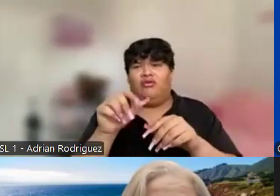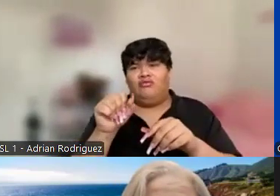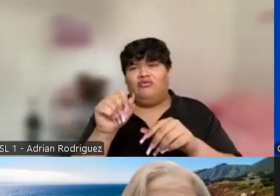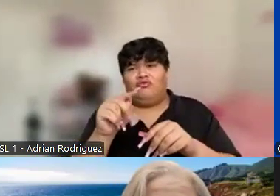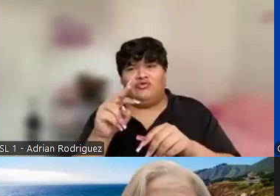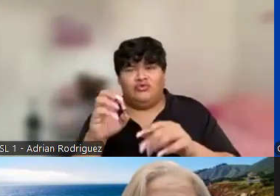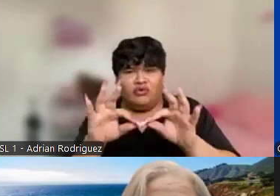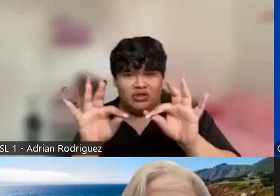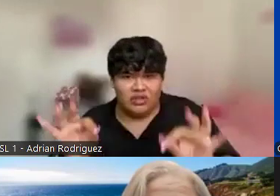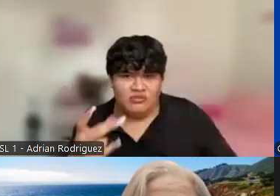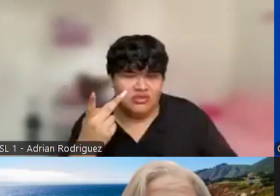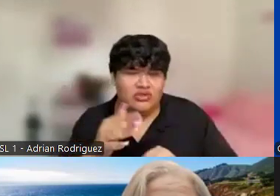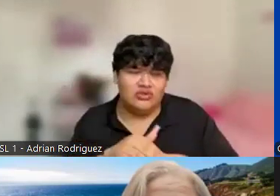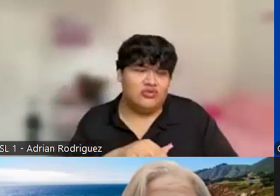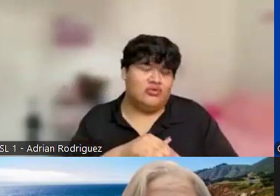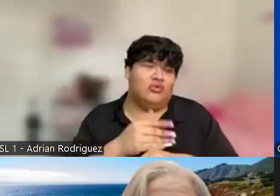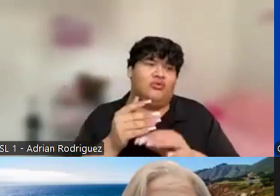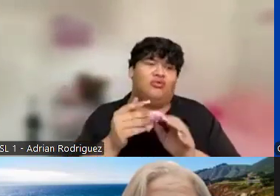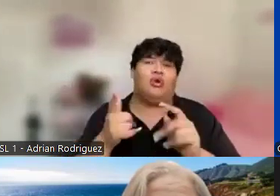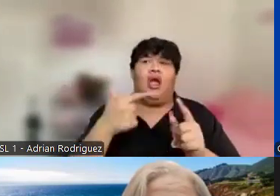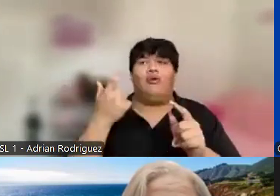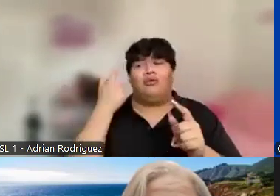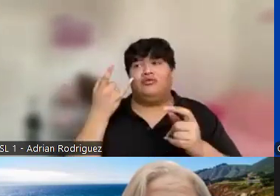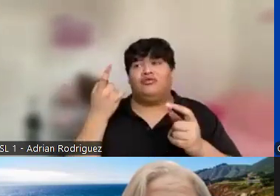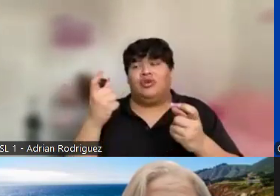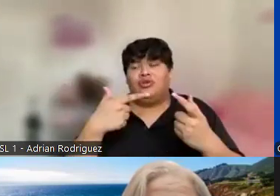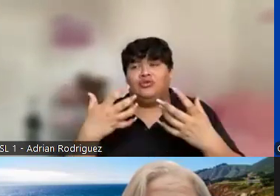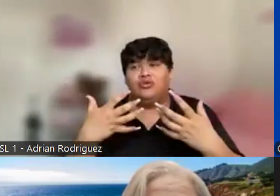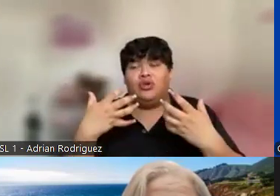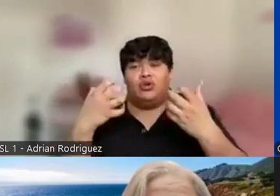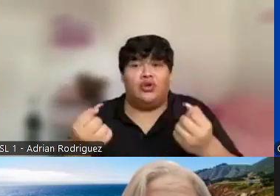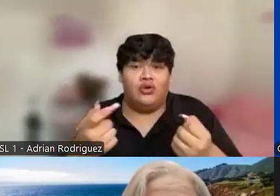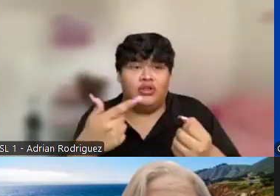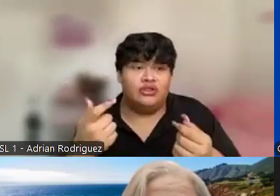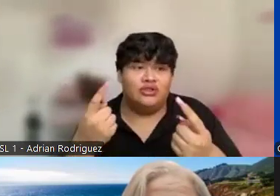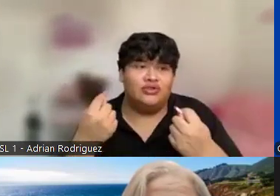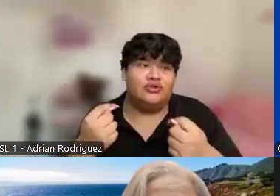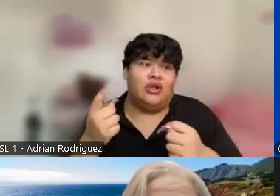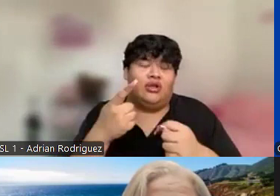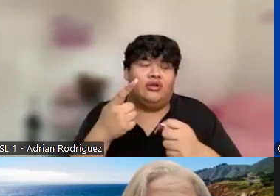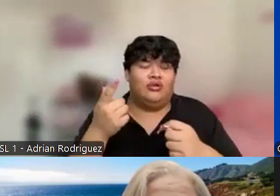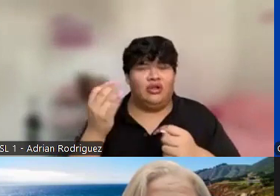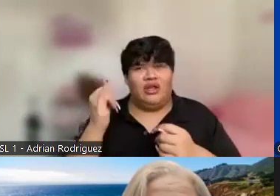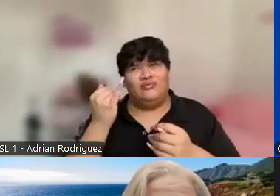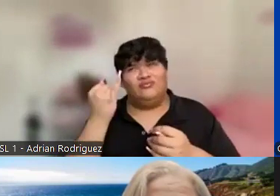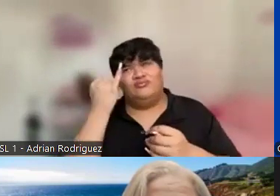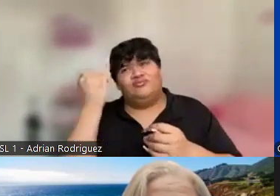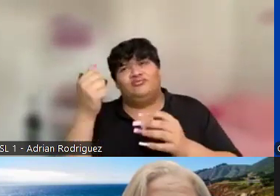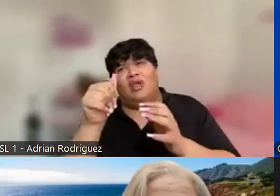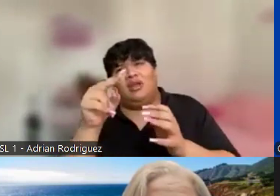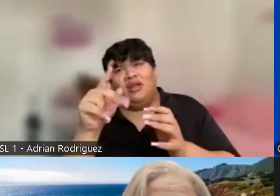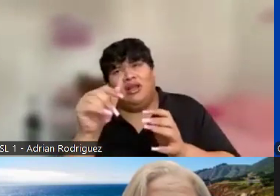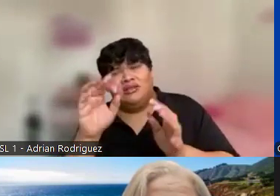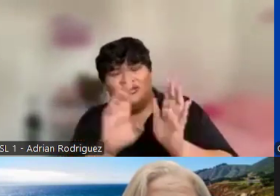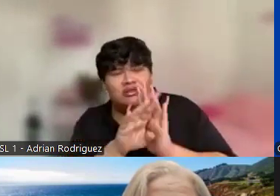than simply, I would encourage us to ask for a really thoughtful analysis of why, if there's